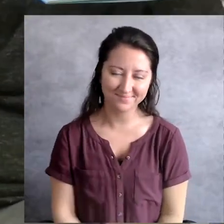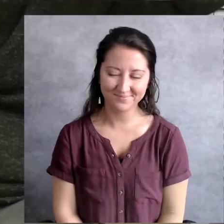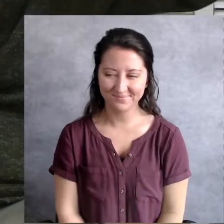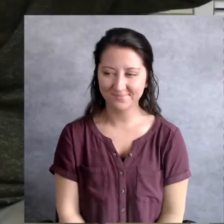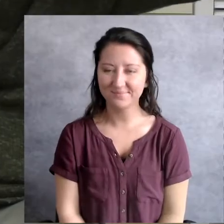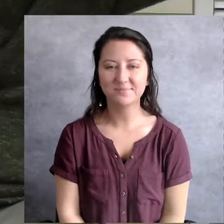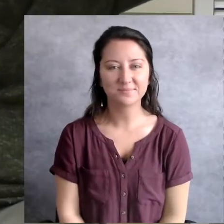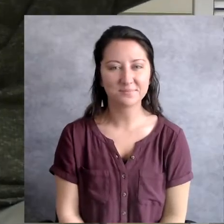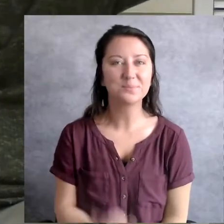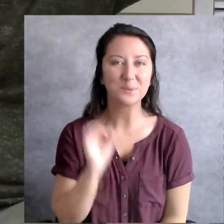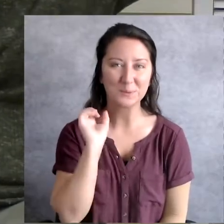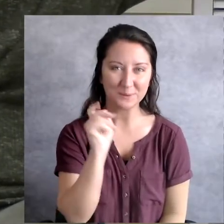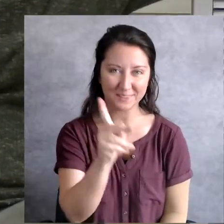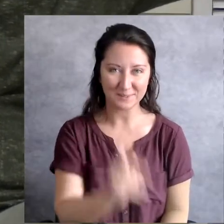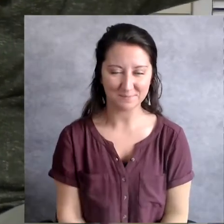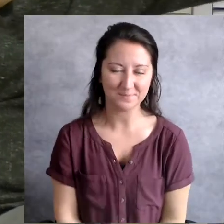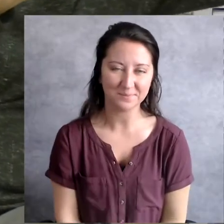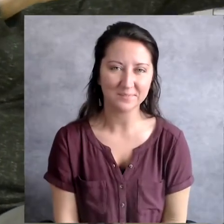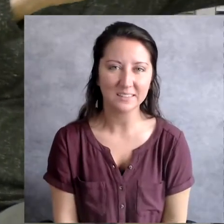All right.